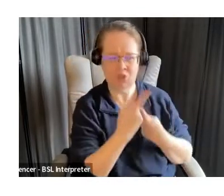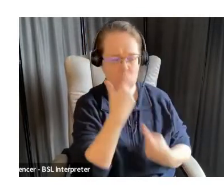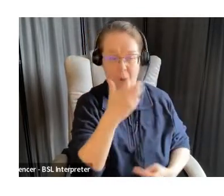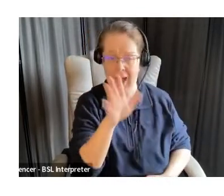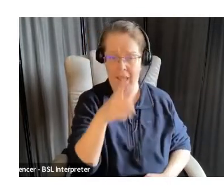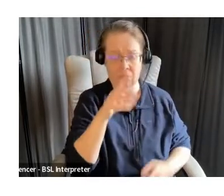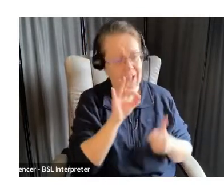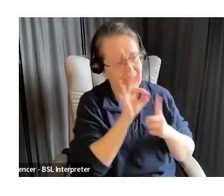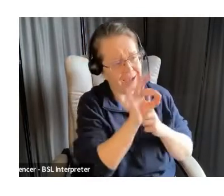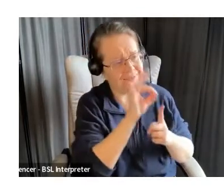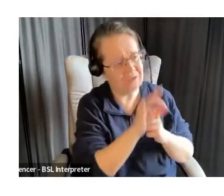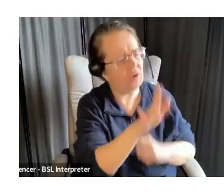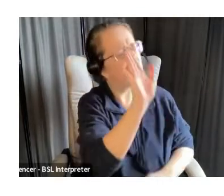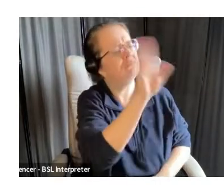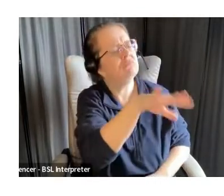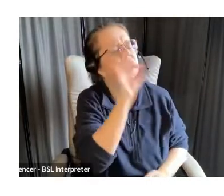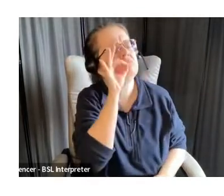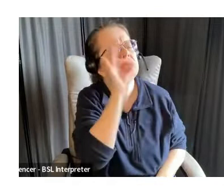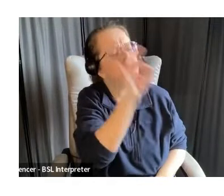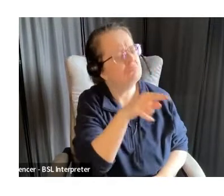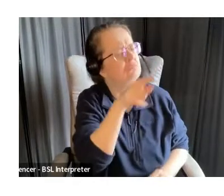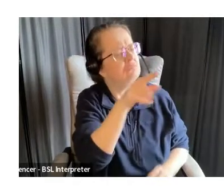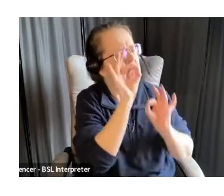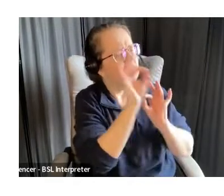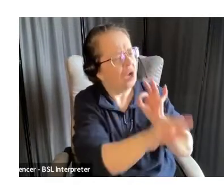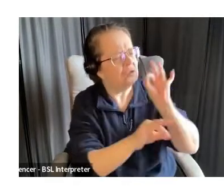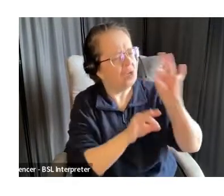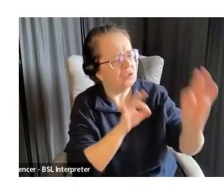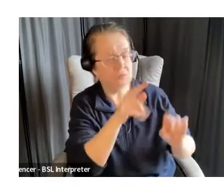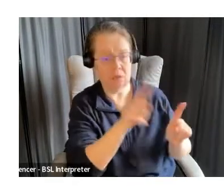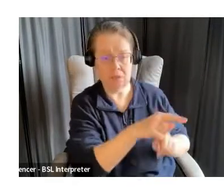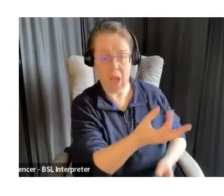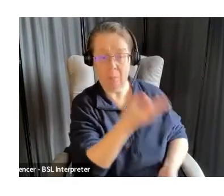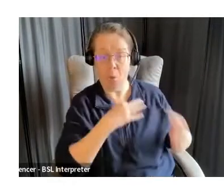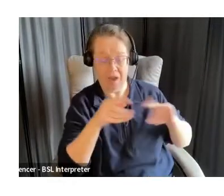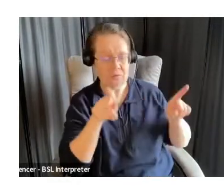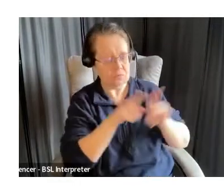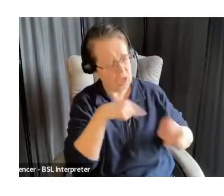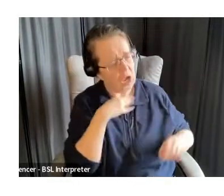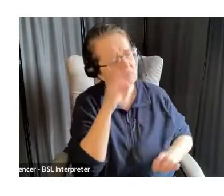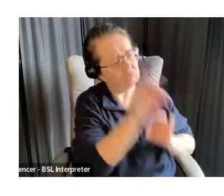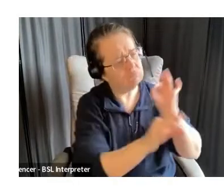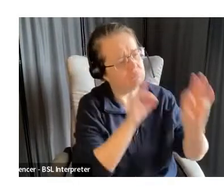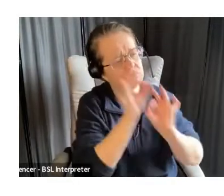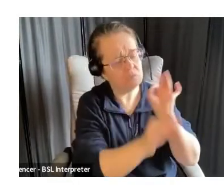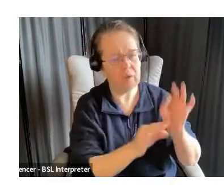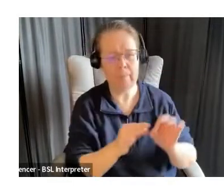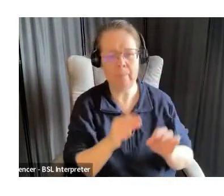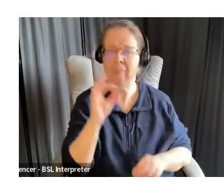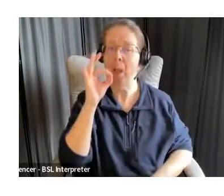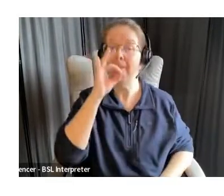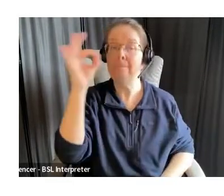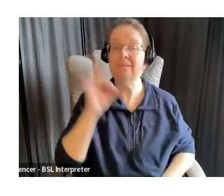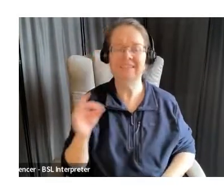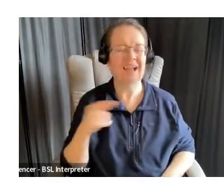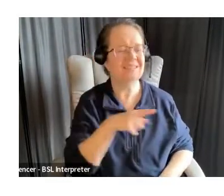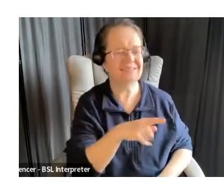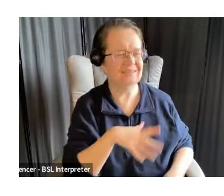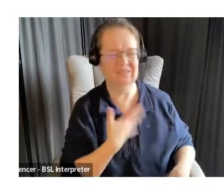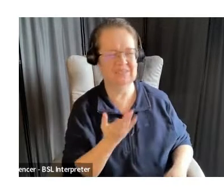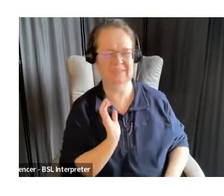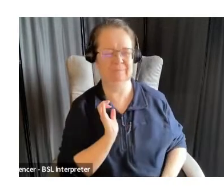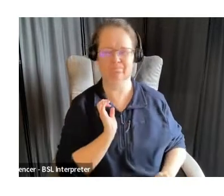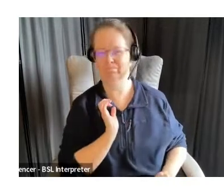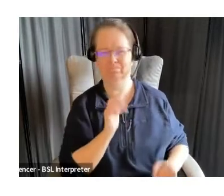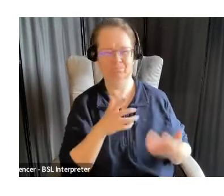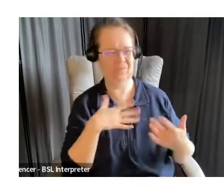the employer and ask questions of them as they are asking questions of you. So percentage of candidates who when